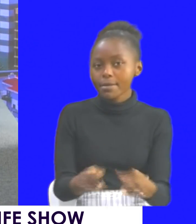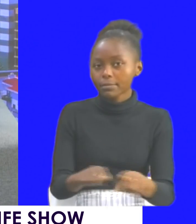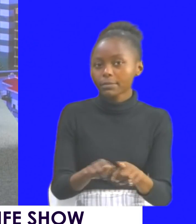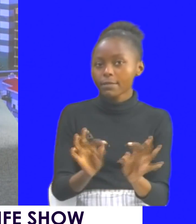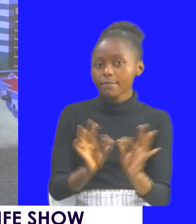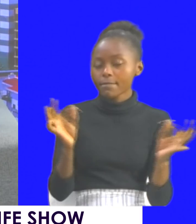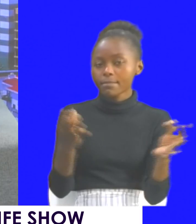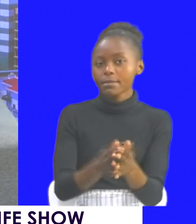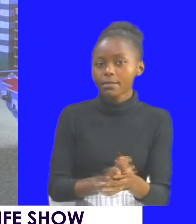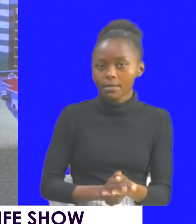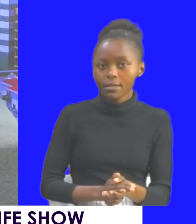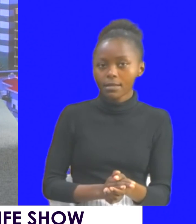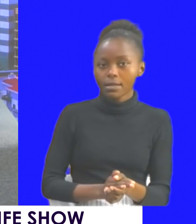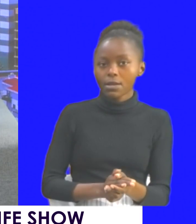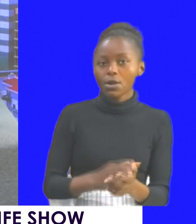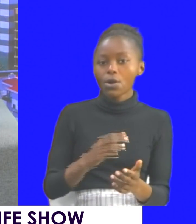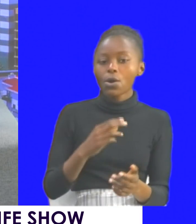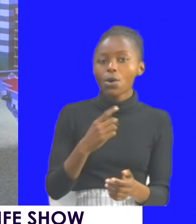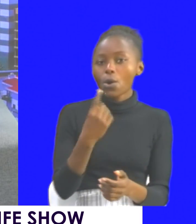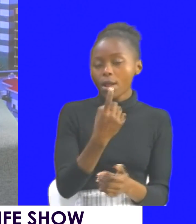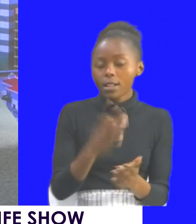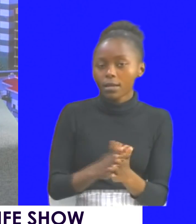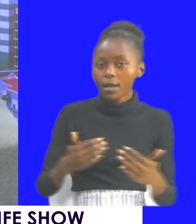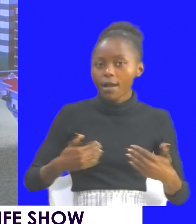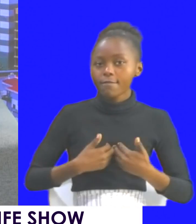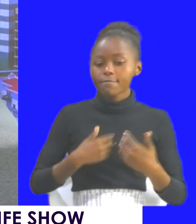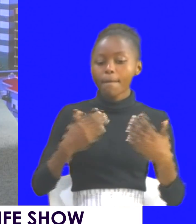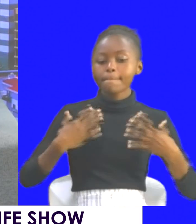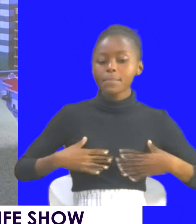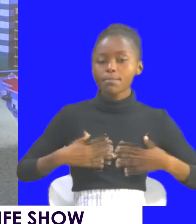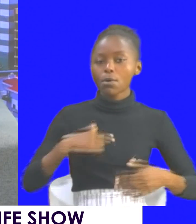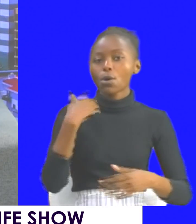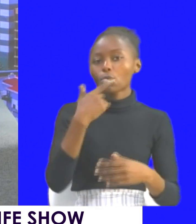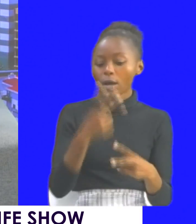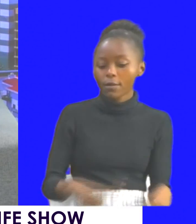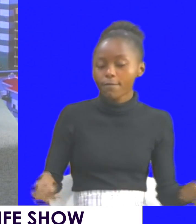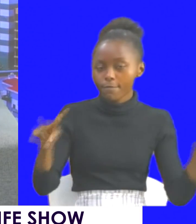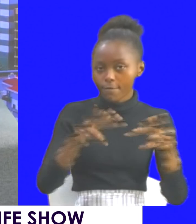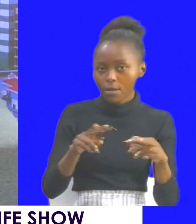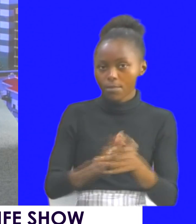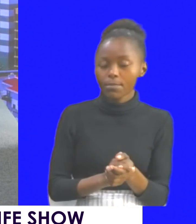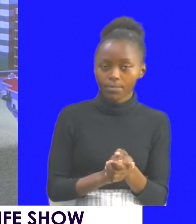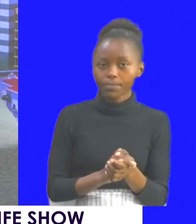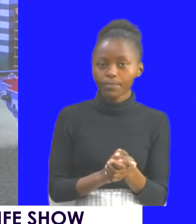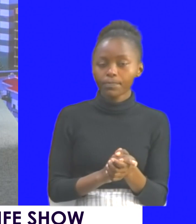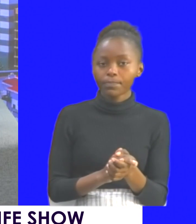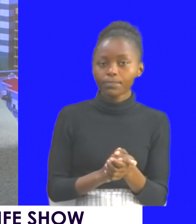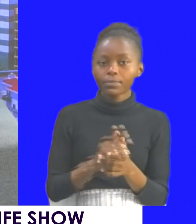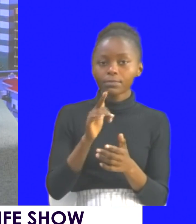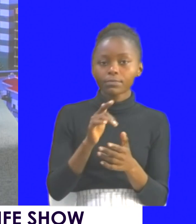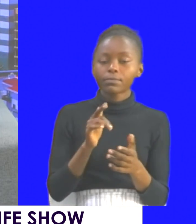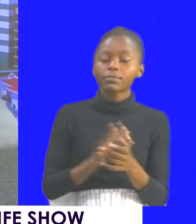take up people that are relevant, stuff that is relevant. Relevance is key. So let's go for a